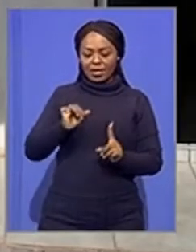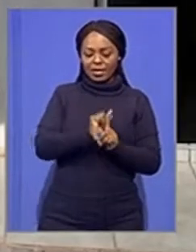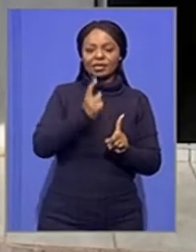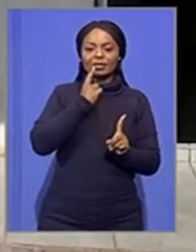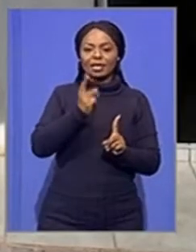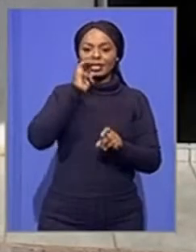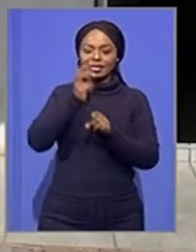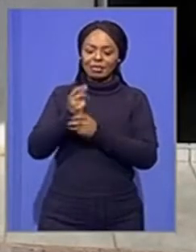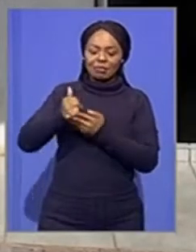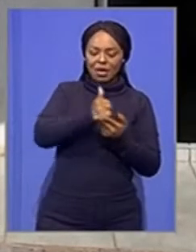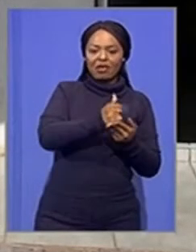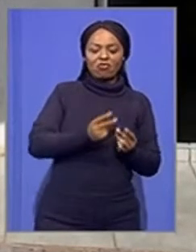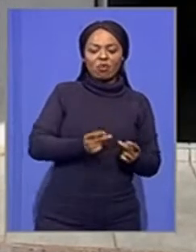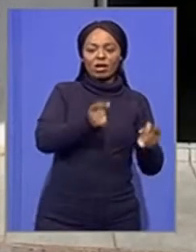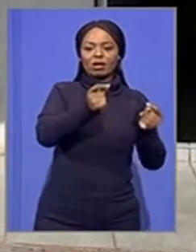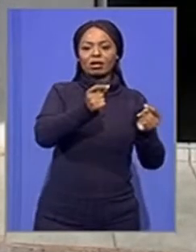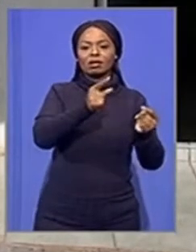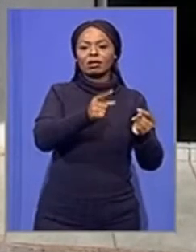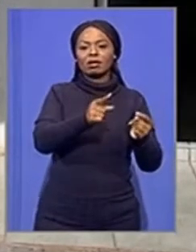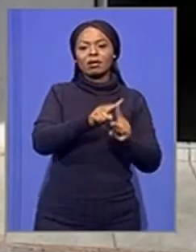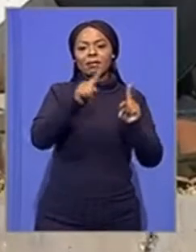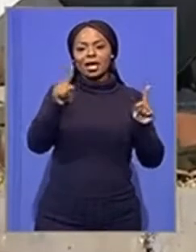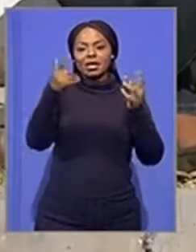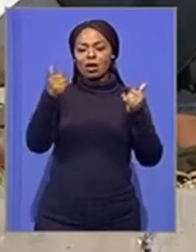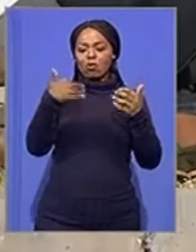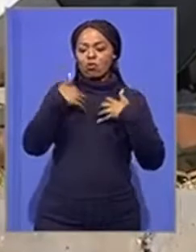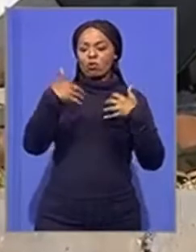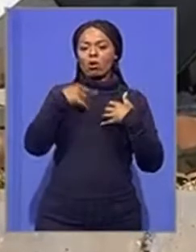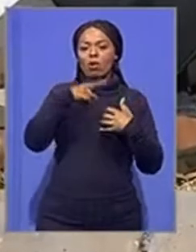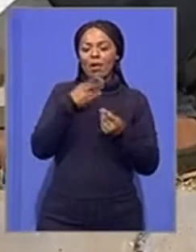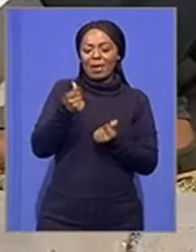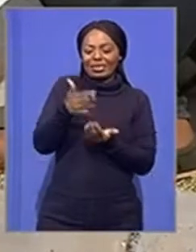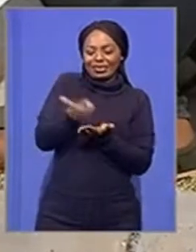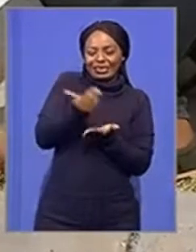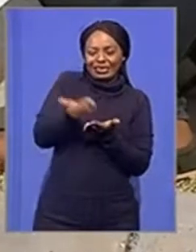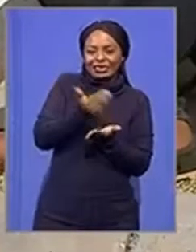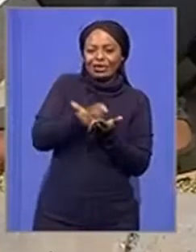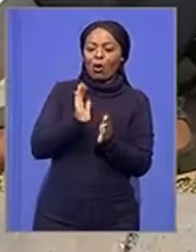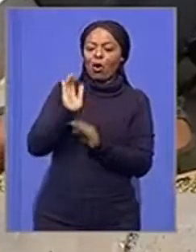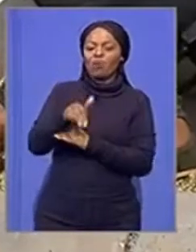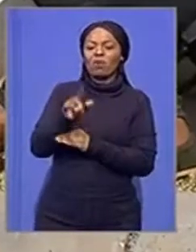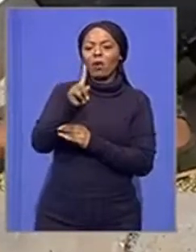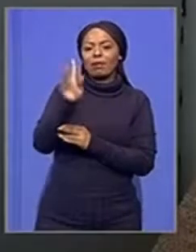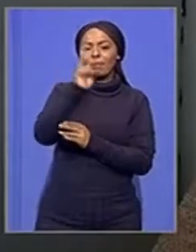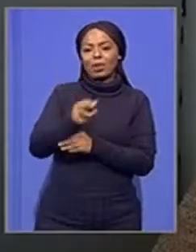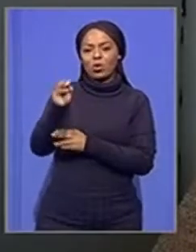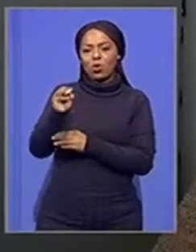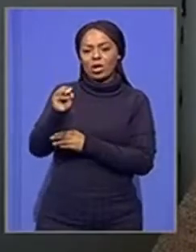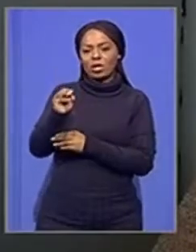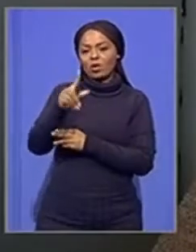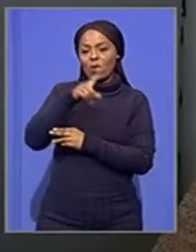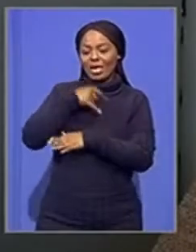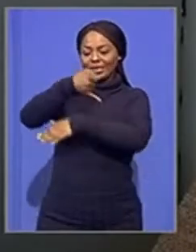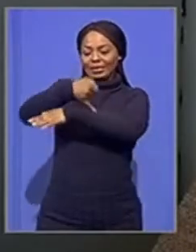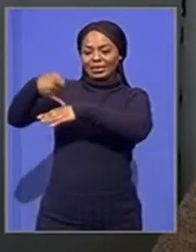potlako, mme ntlha e nngwe e hlobaetsang ke hore o tlameha ho bokella tjhelete e ka hodimo ho milione ya diranta. The challenge is the longer